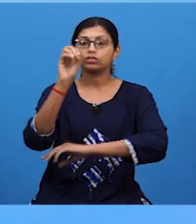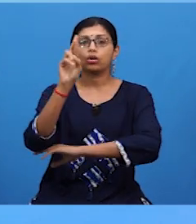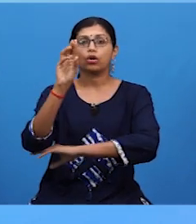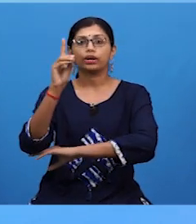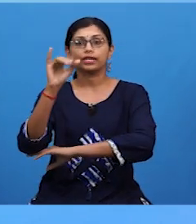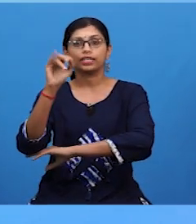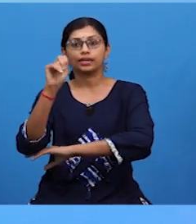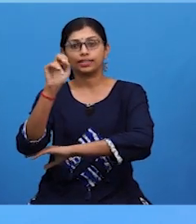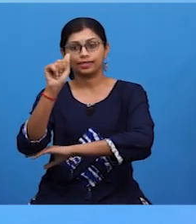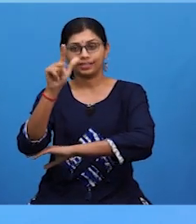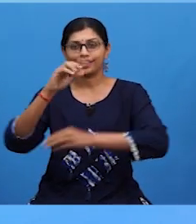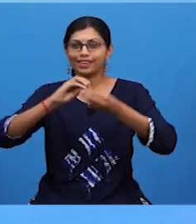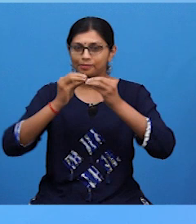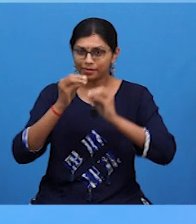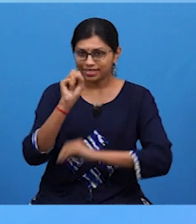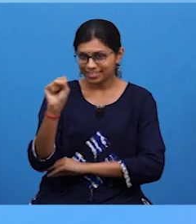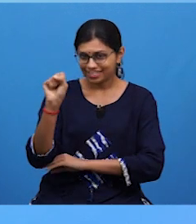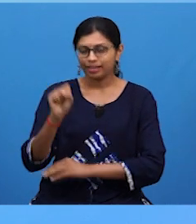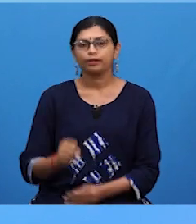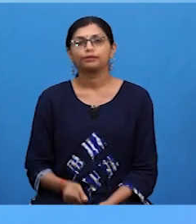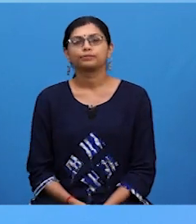called Ordinal Numbers.